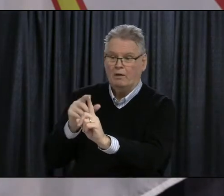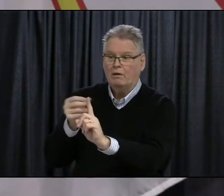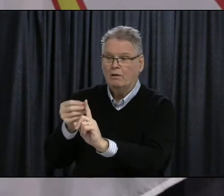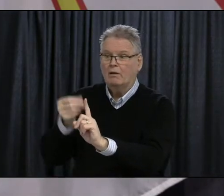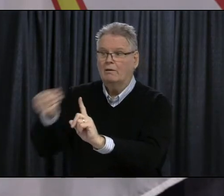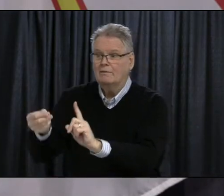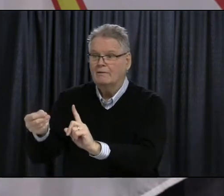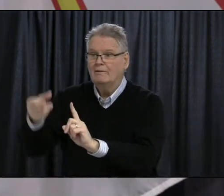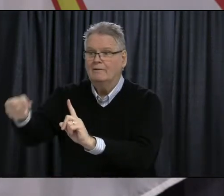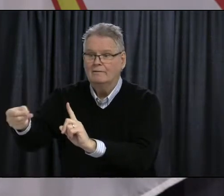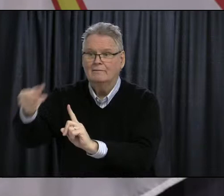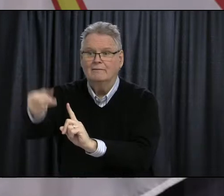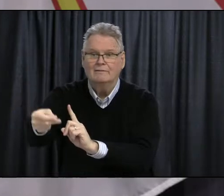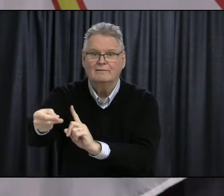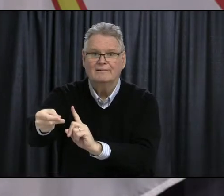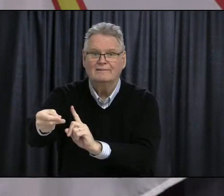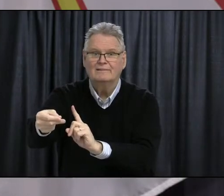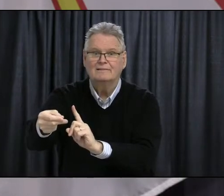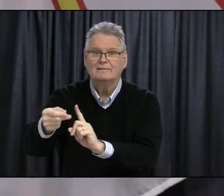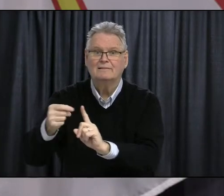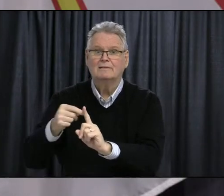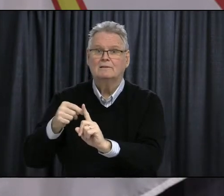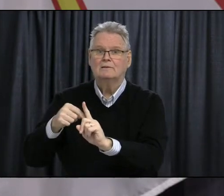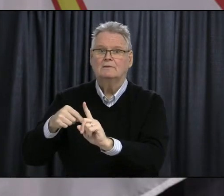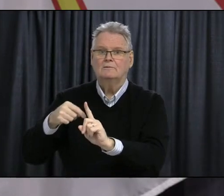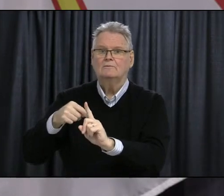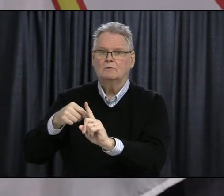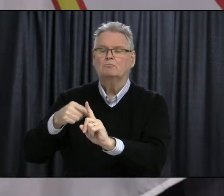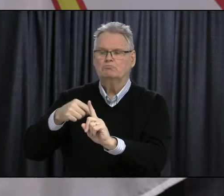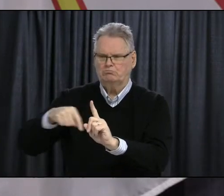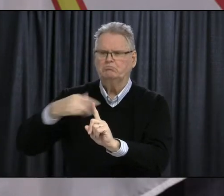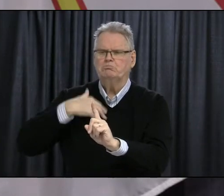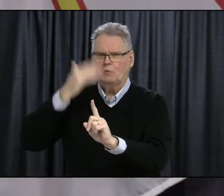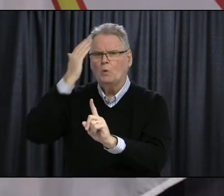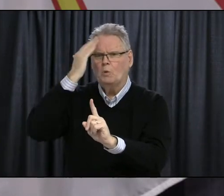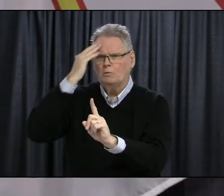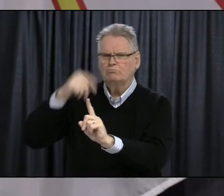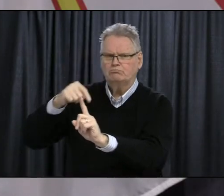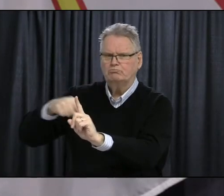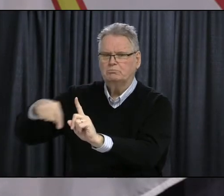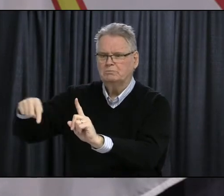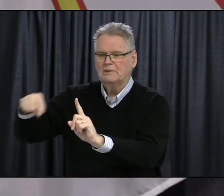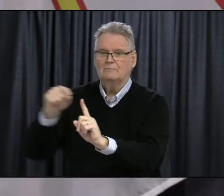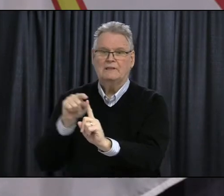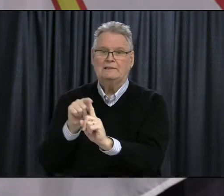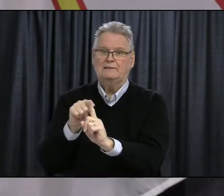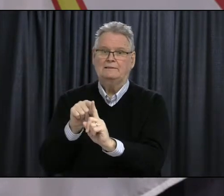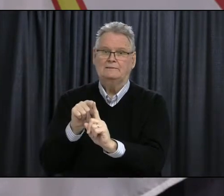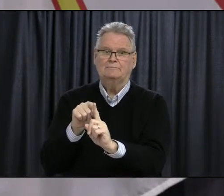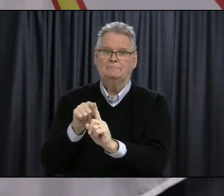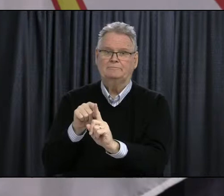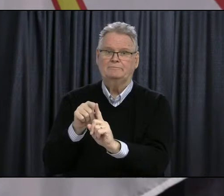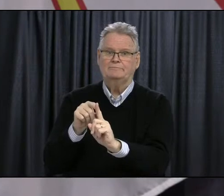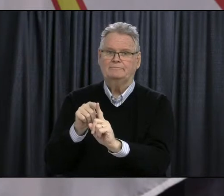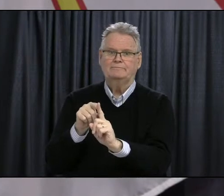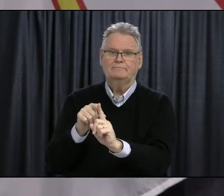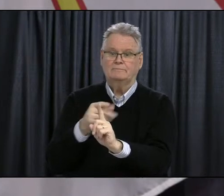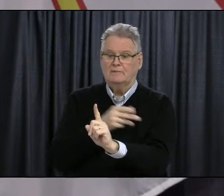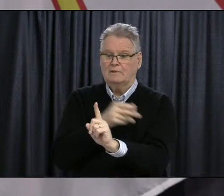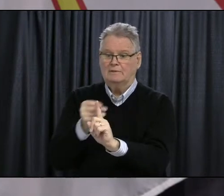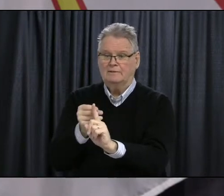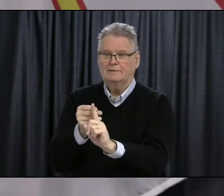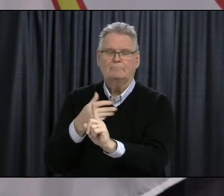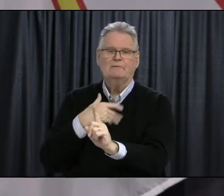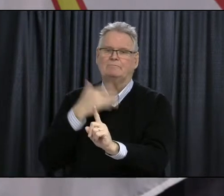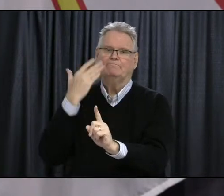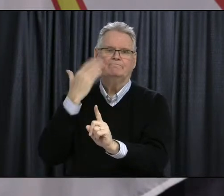we feel like we have made those connections. So the non-epi link applies to that first case. And then when we have a cluster,